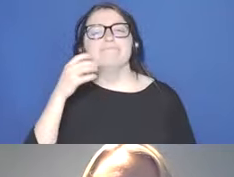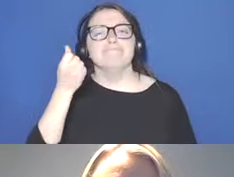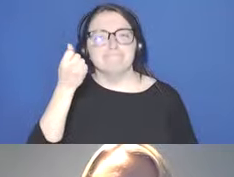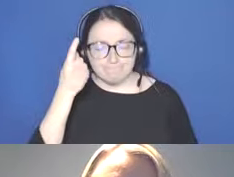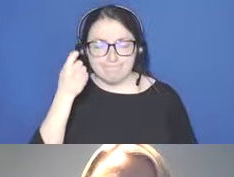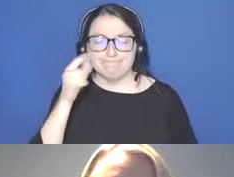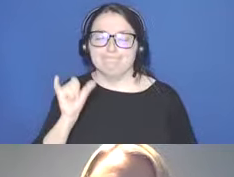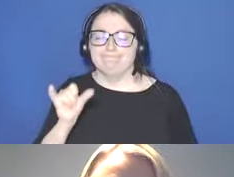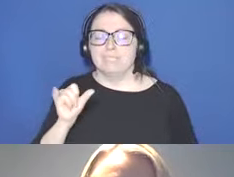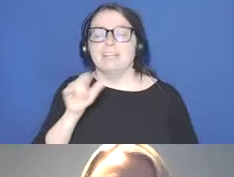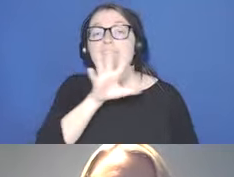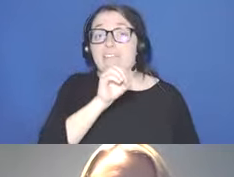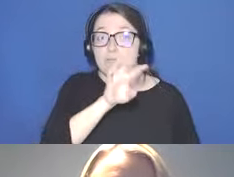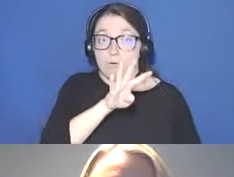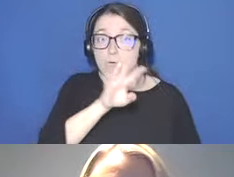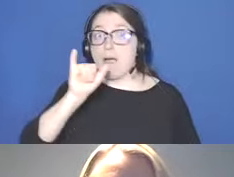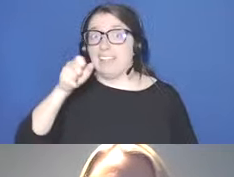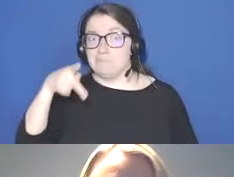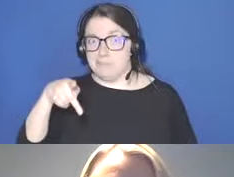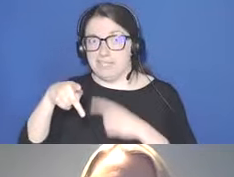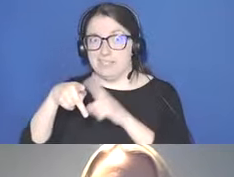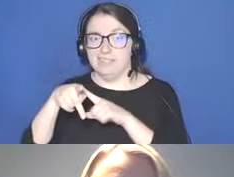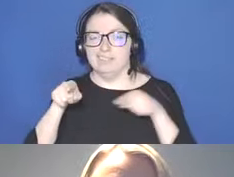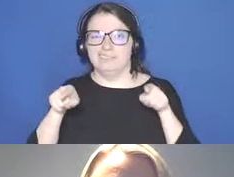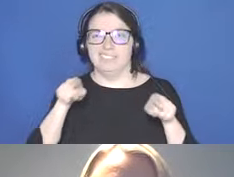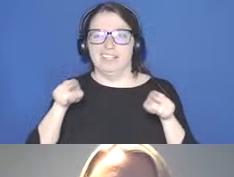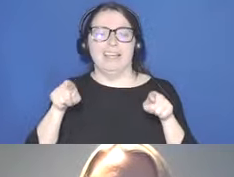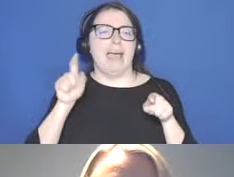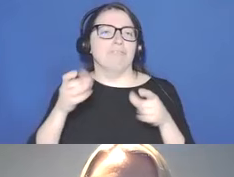the behavior or the